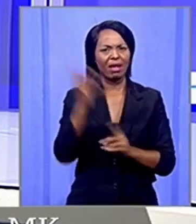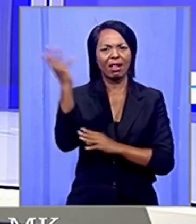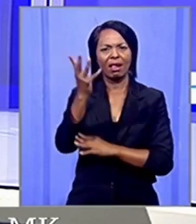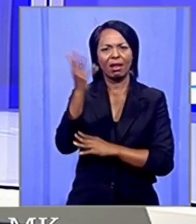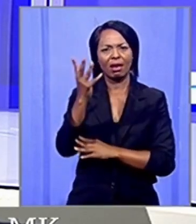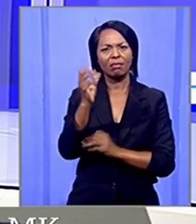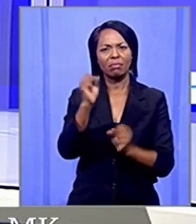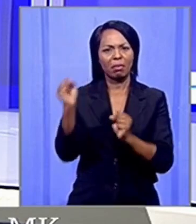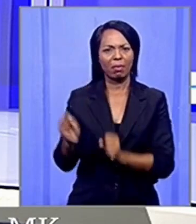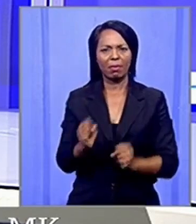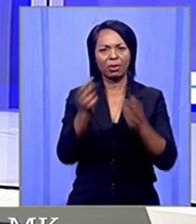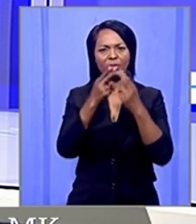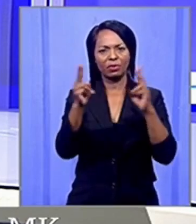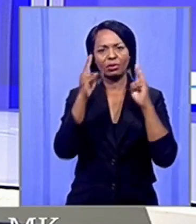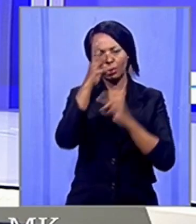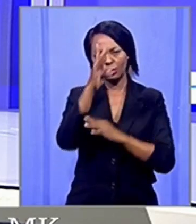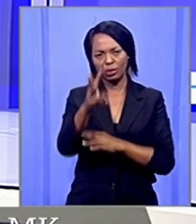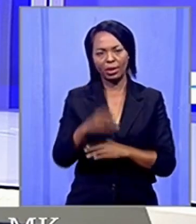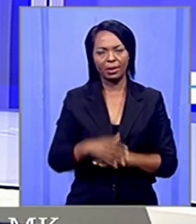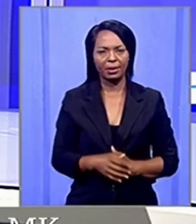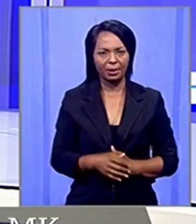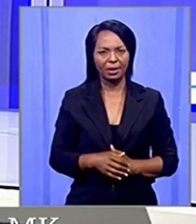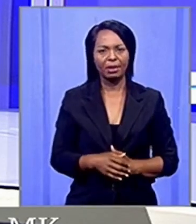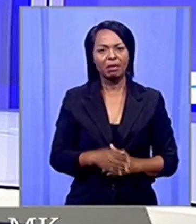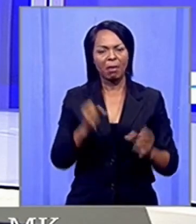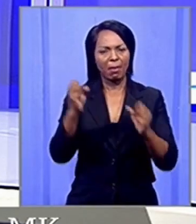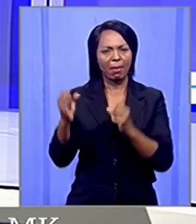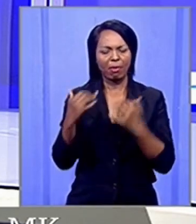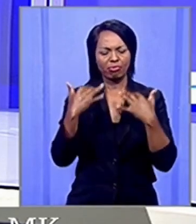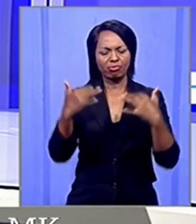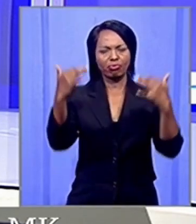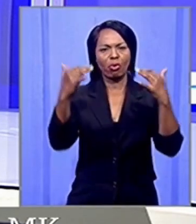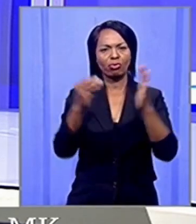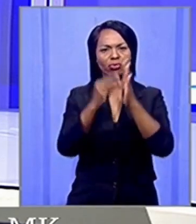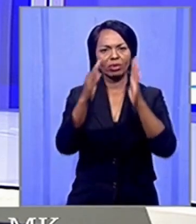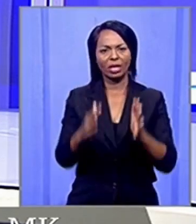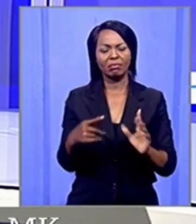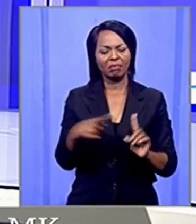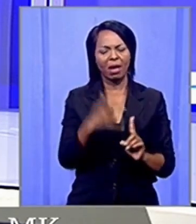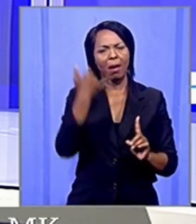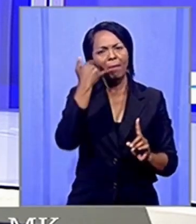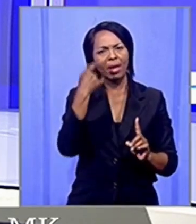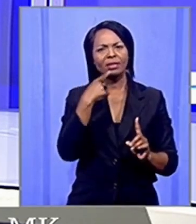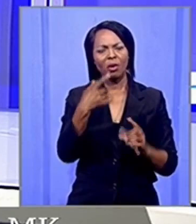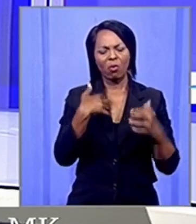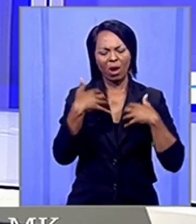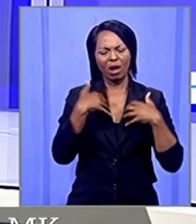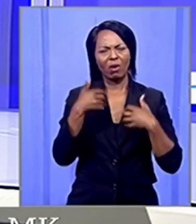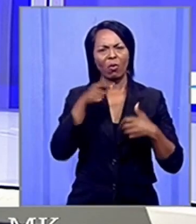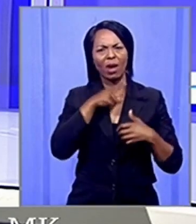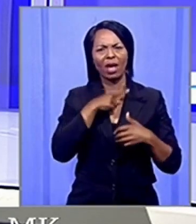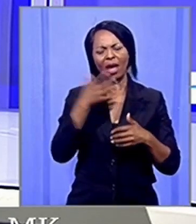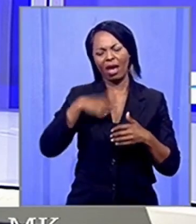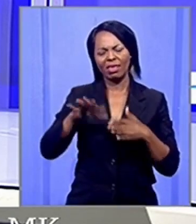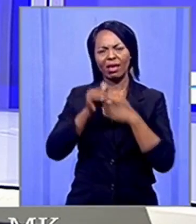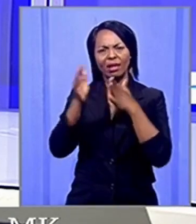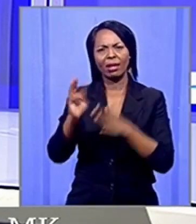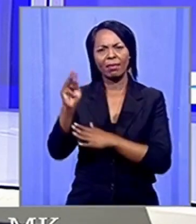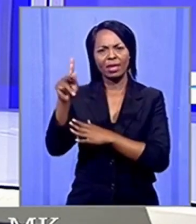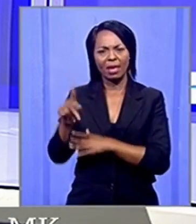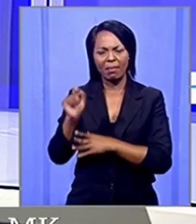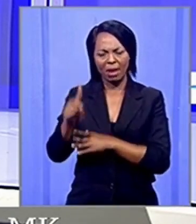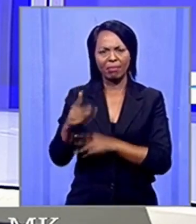baithuti ko University ya Aforika Borwa ka Pretoria. Mopresidente yo wa maloba a re o tshungwa ke gore baeteledipele bagolo ba bangwe ba MK ke bona ba